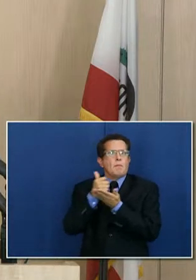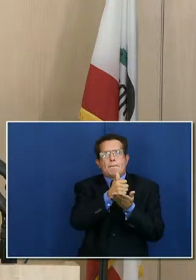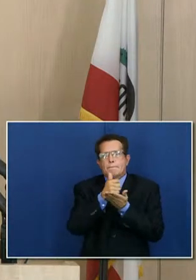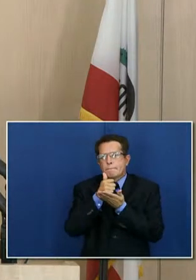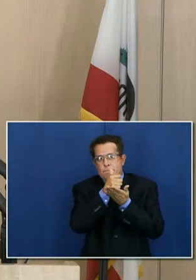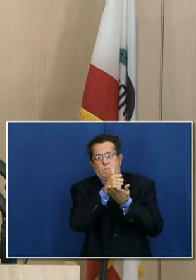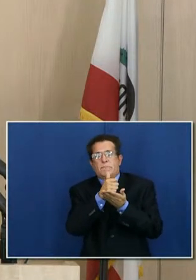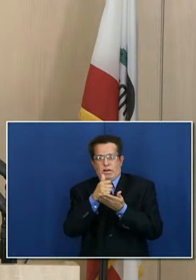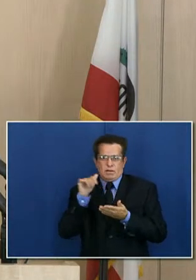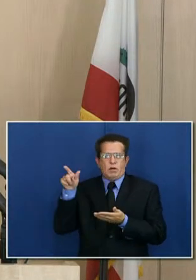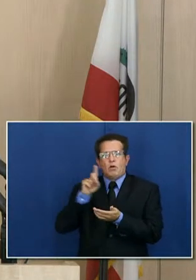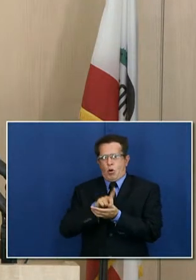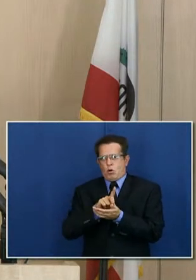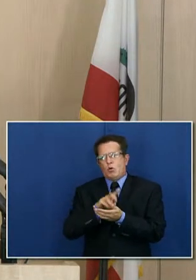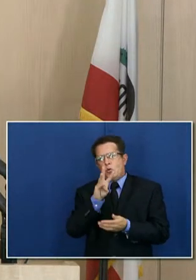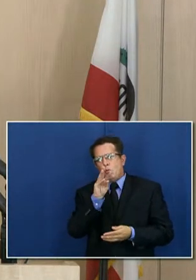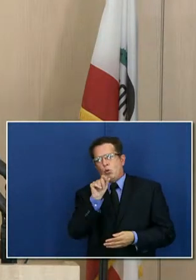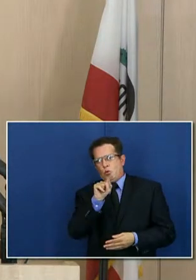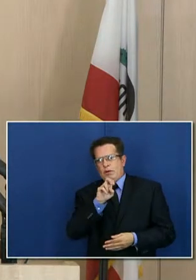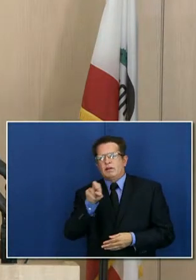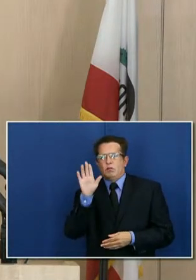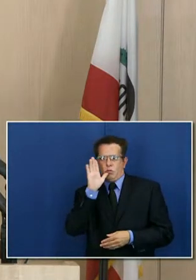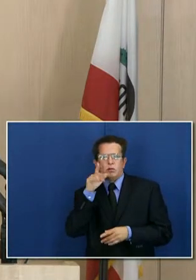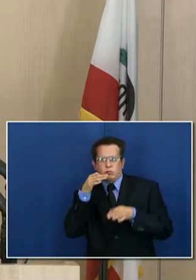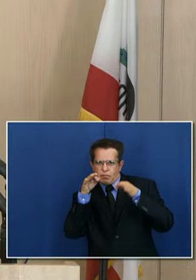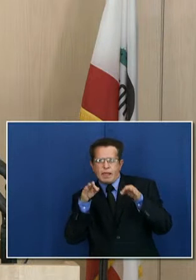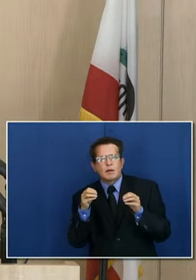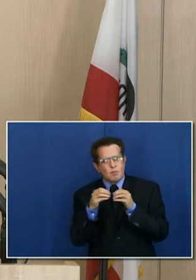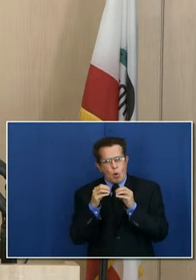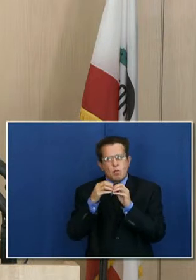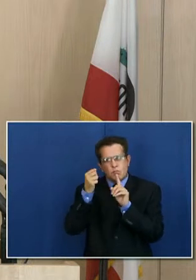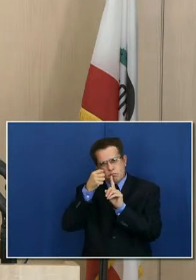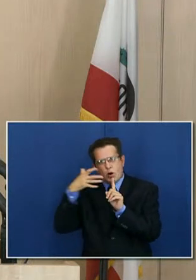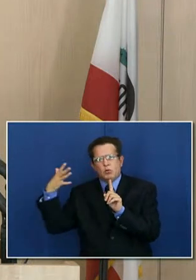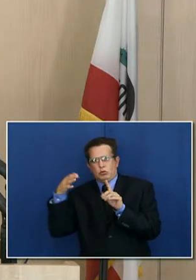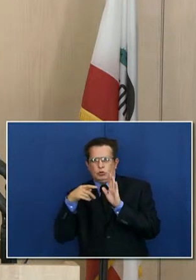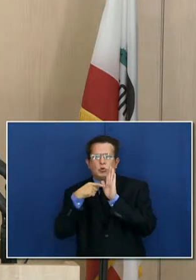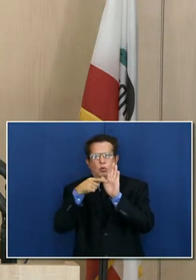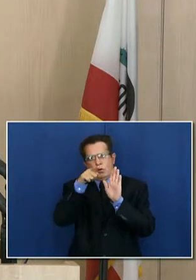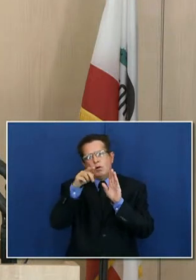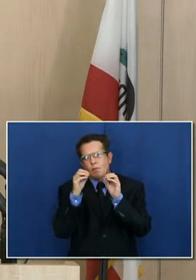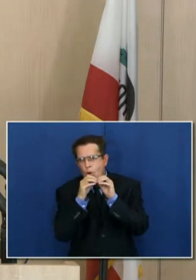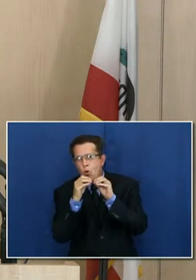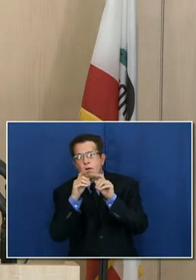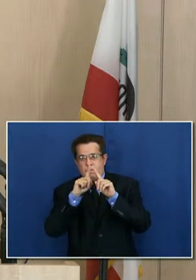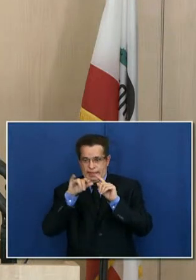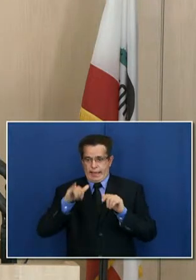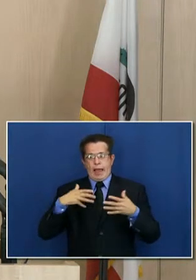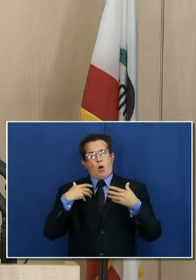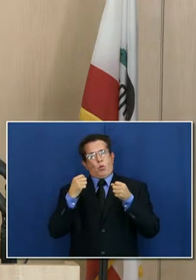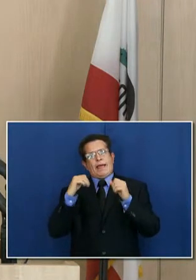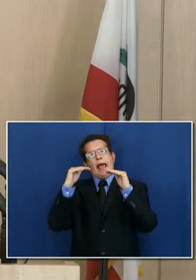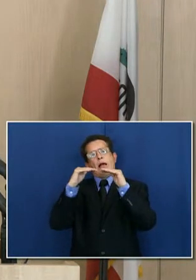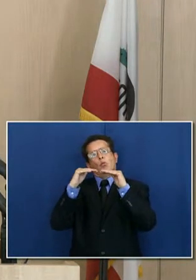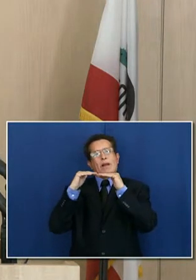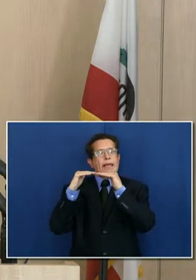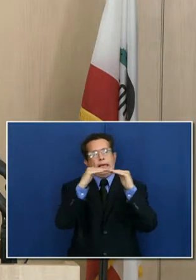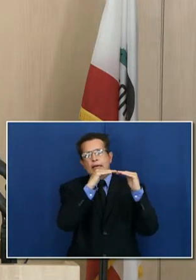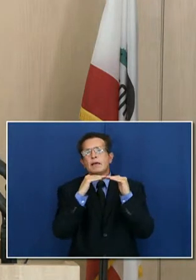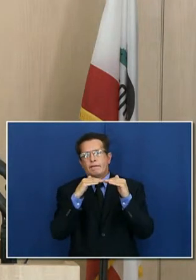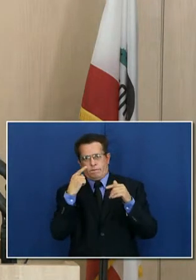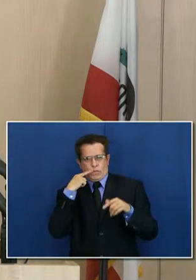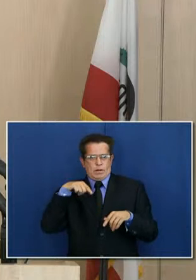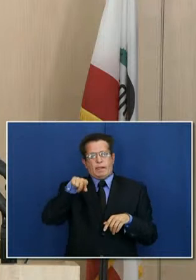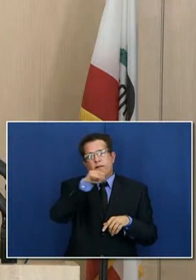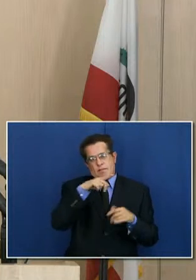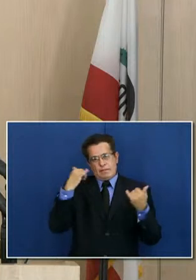more on this, and we're about to be able to share our planning and efforts around this. But again, this health equity metric has the potential, if it continues